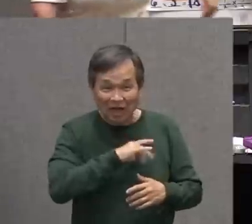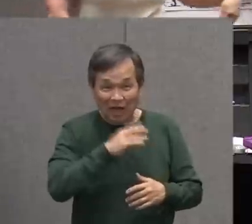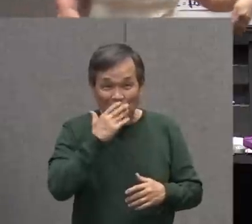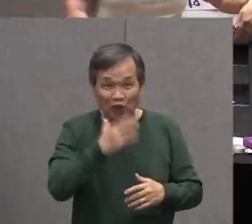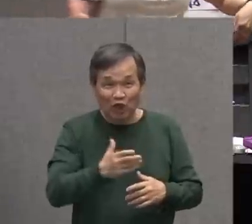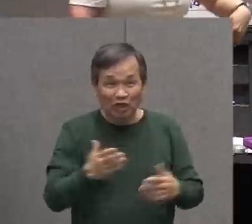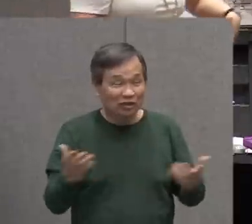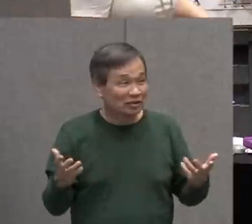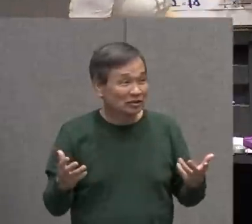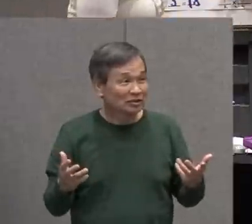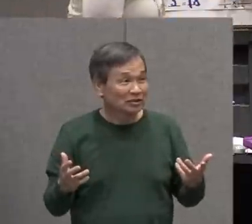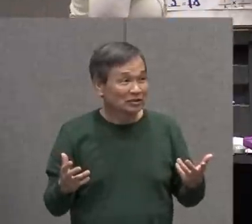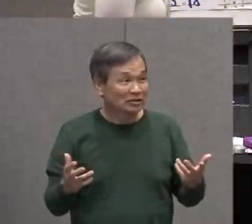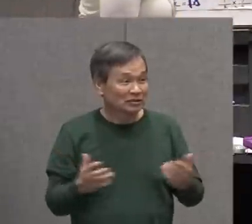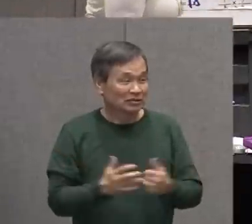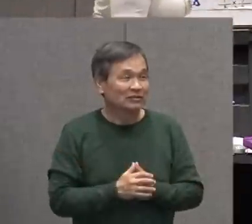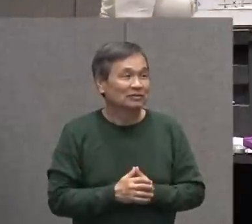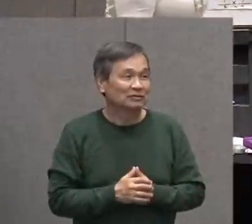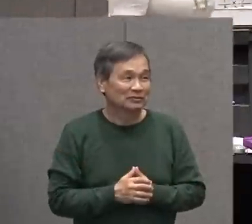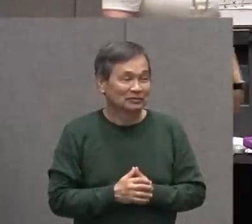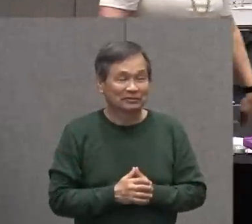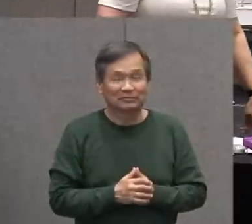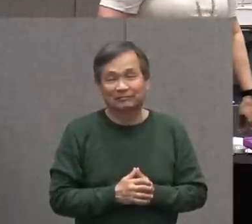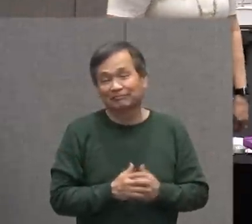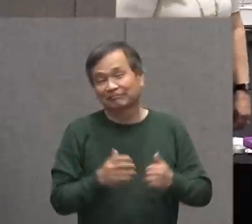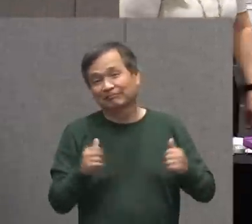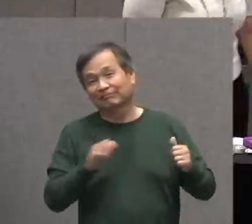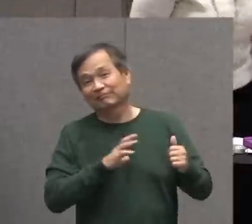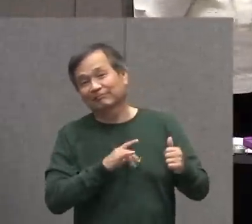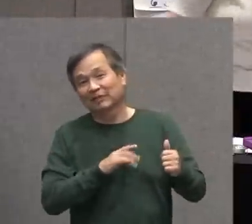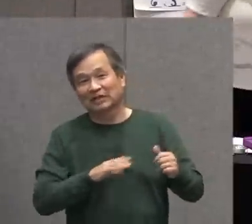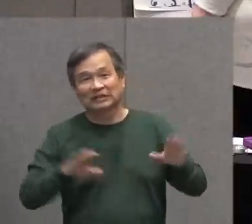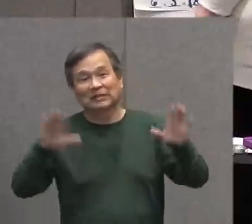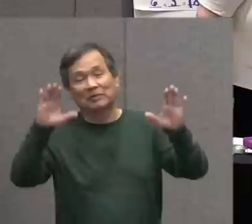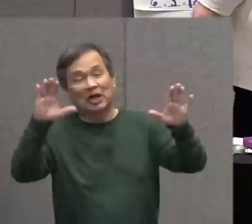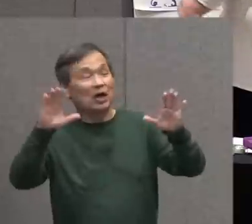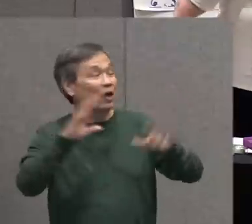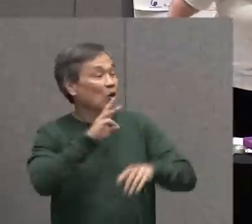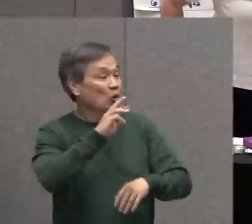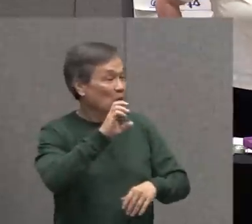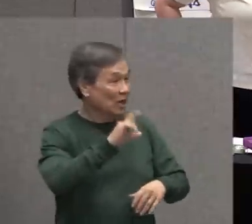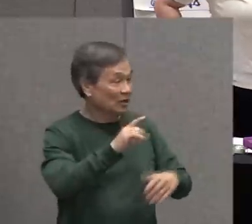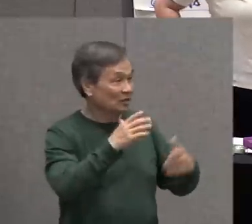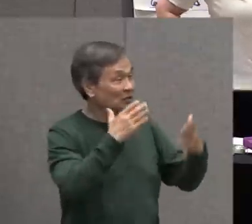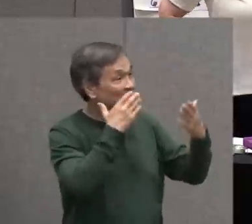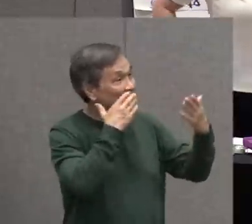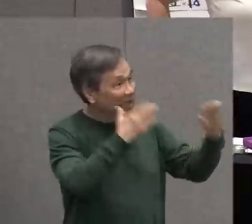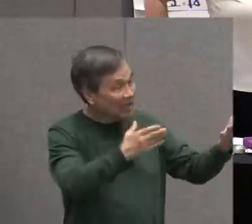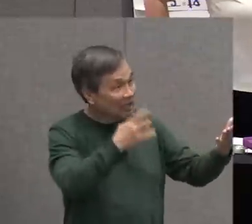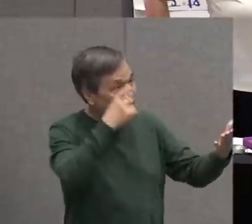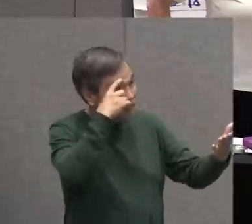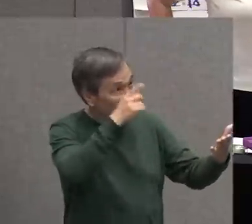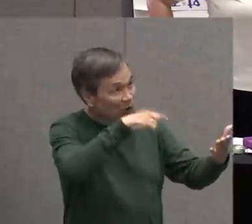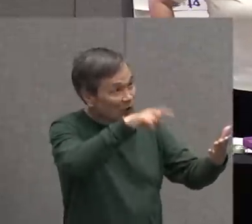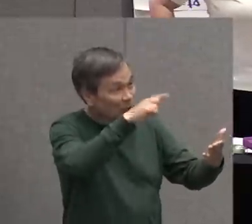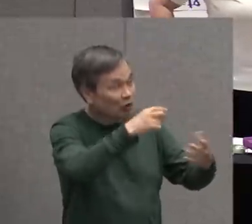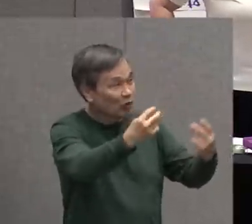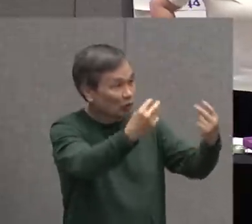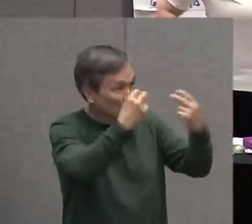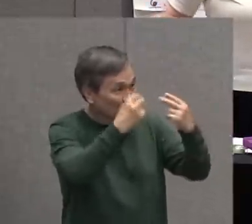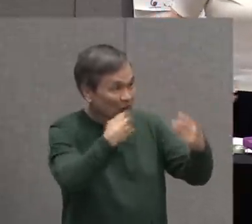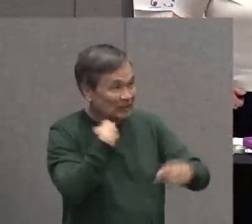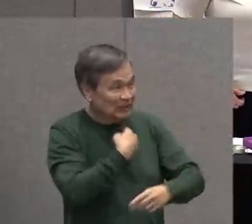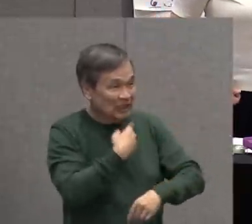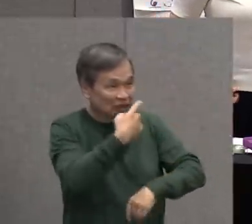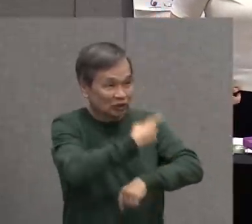darn close. We got one down here, so 96. Awesome. Well, We want to thank you for joining us